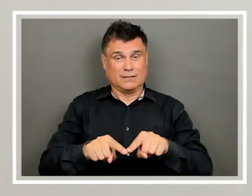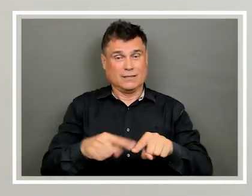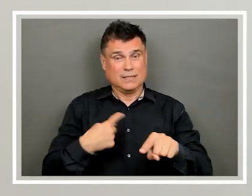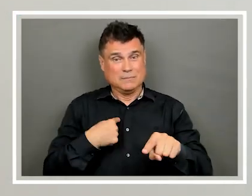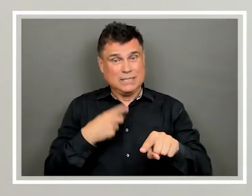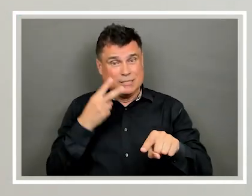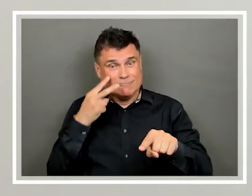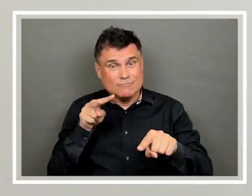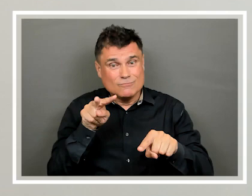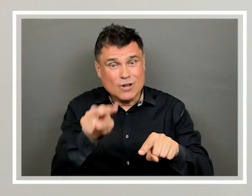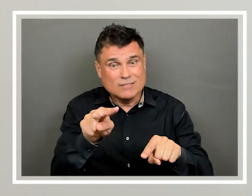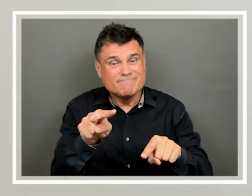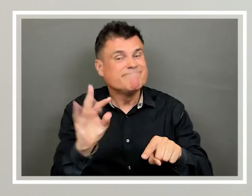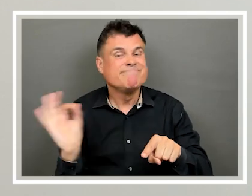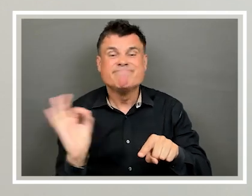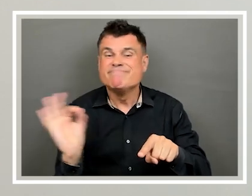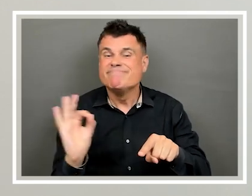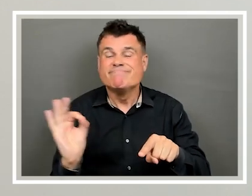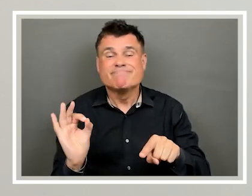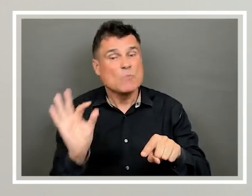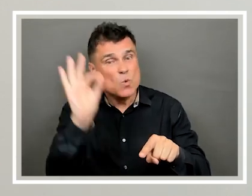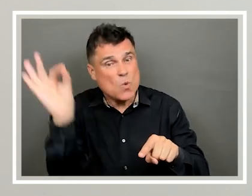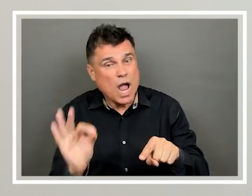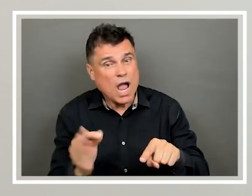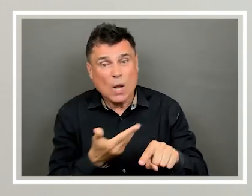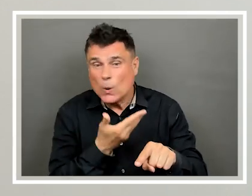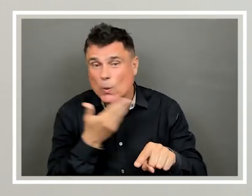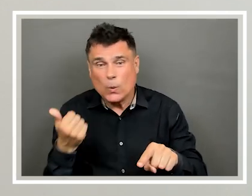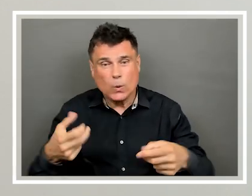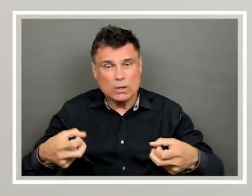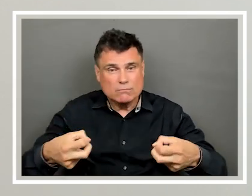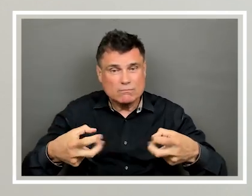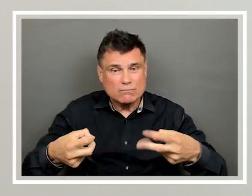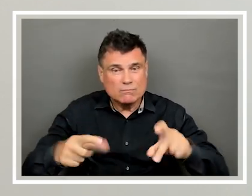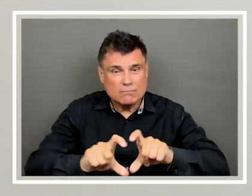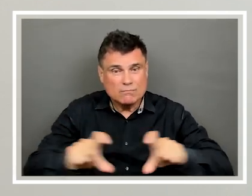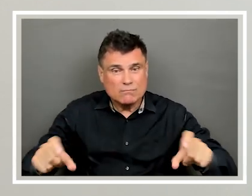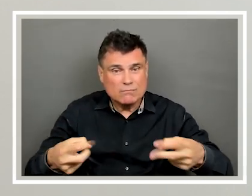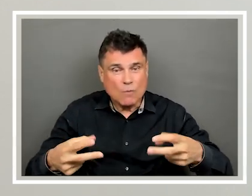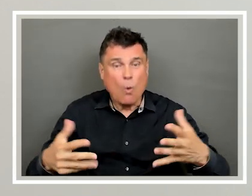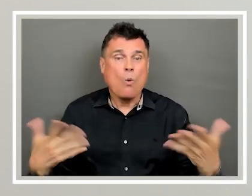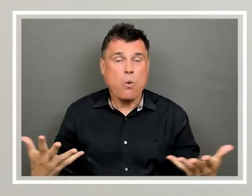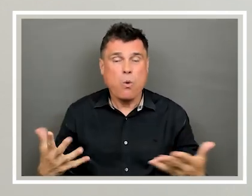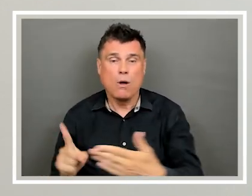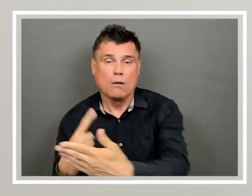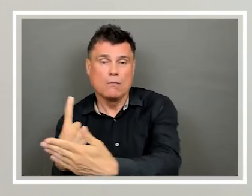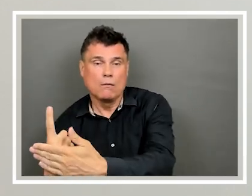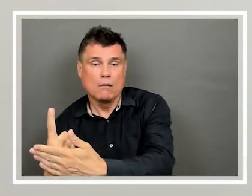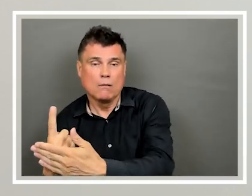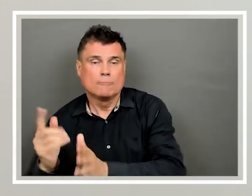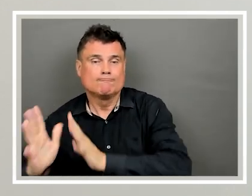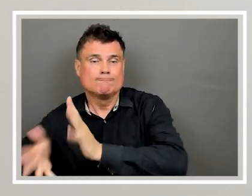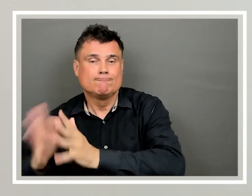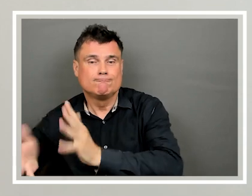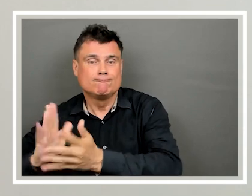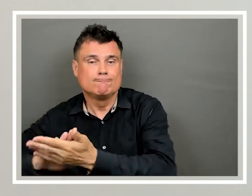I never watch TV. I use my phone to watch any visual media.